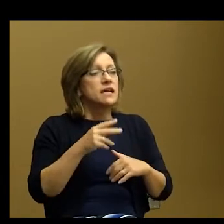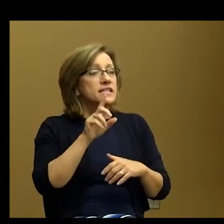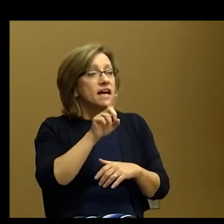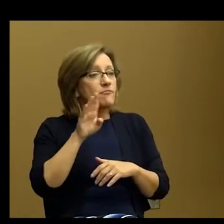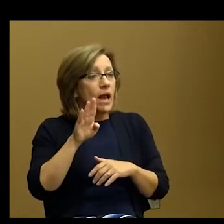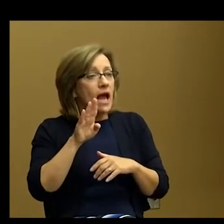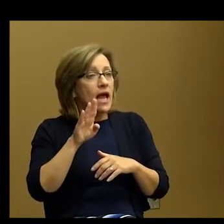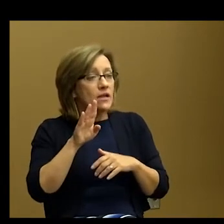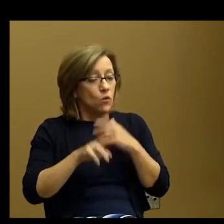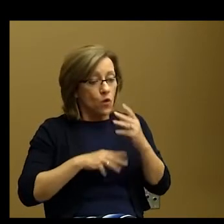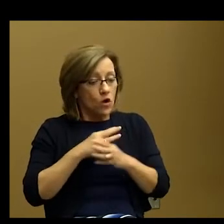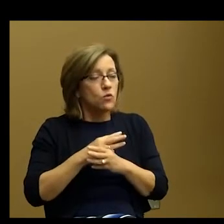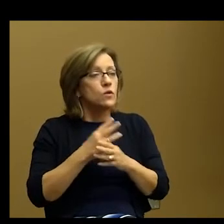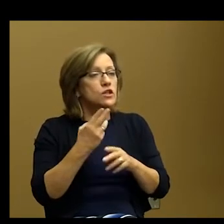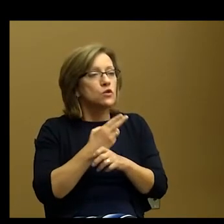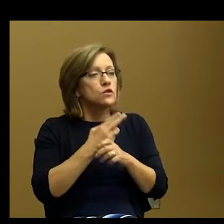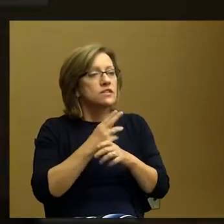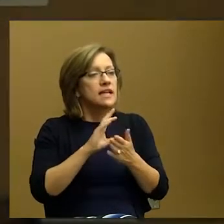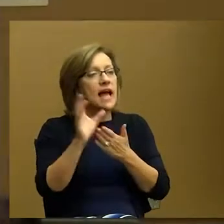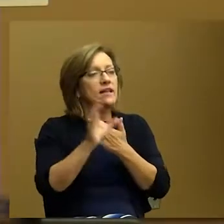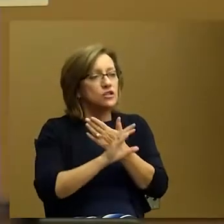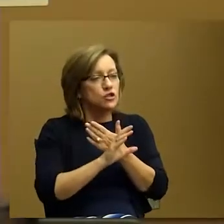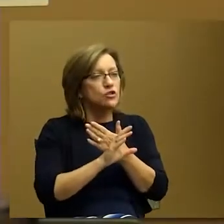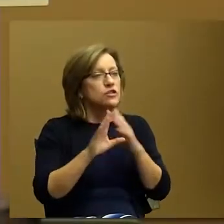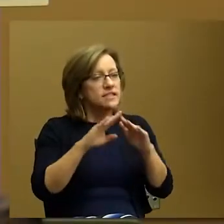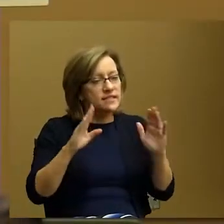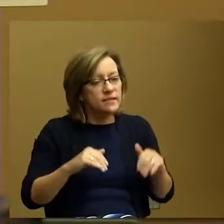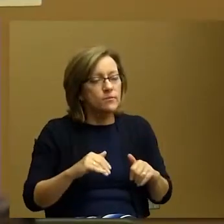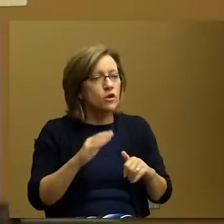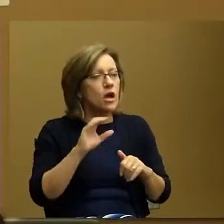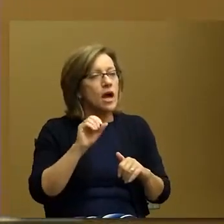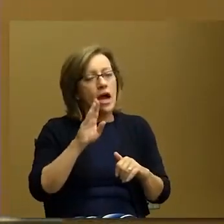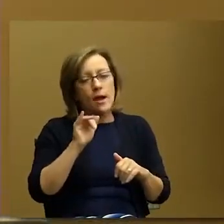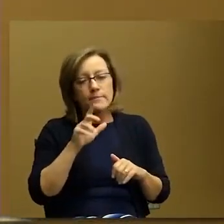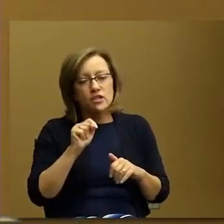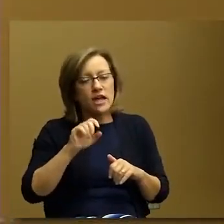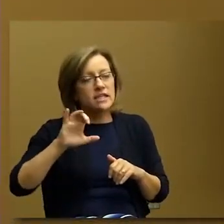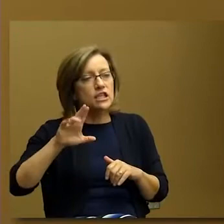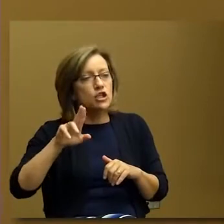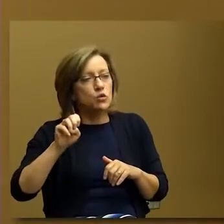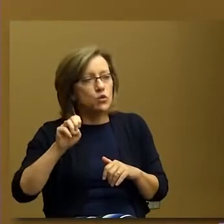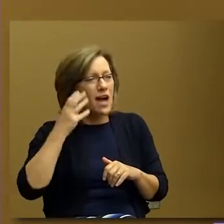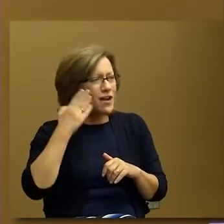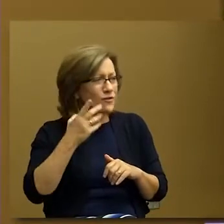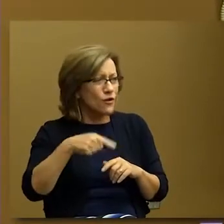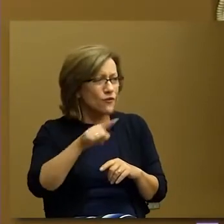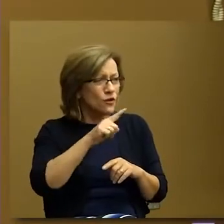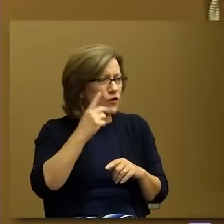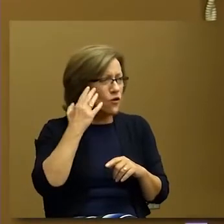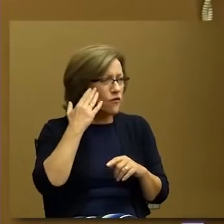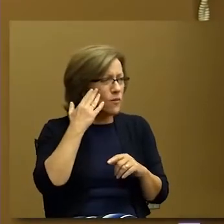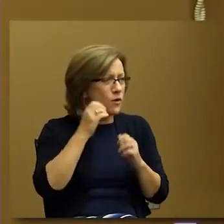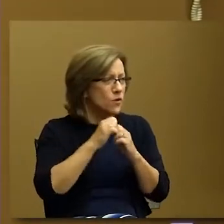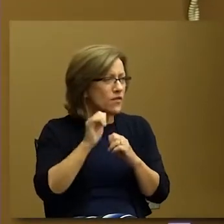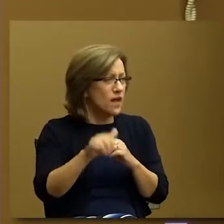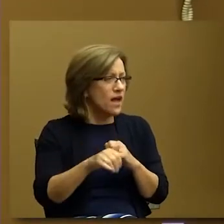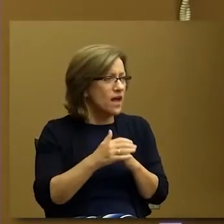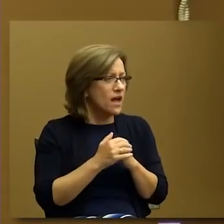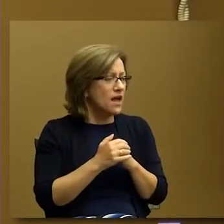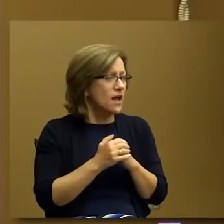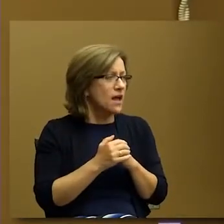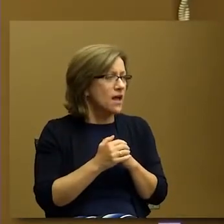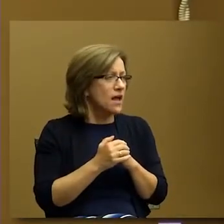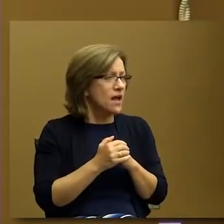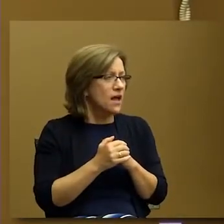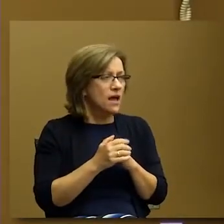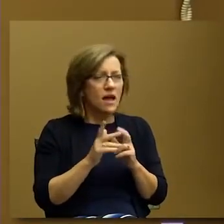that represent things. And how many of you are familiar with that at all? I know a couple